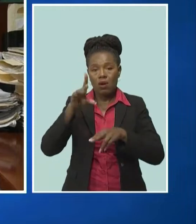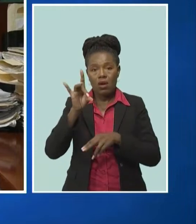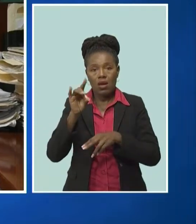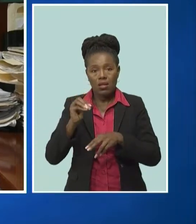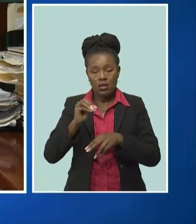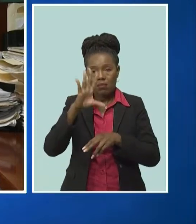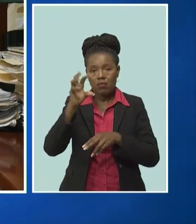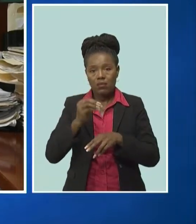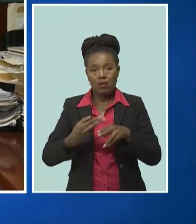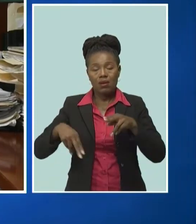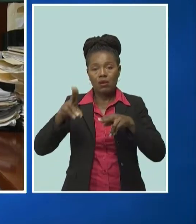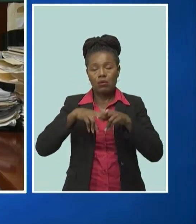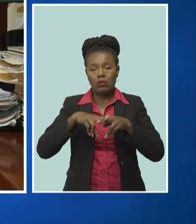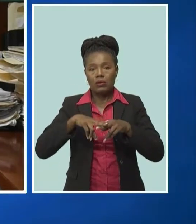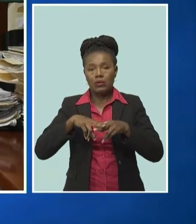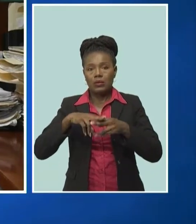automatically